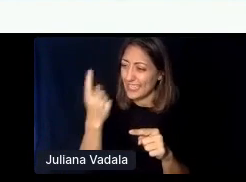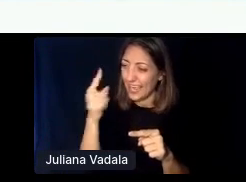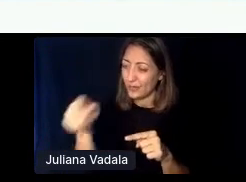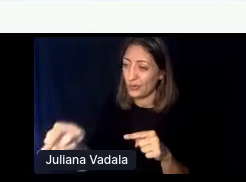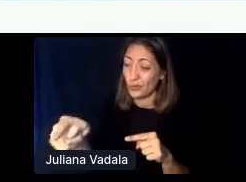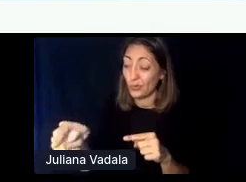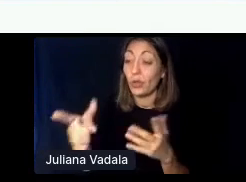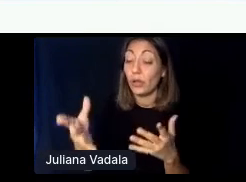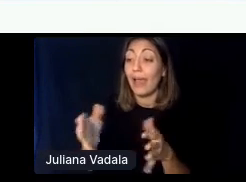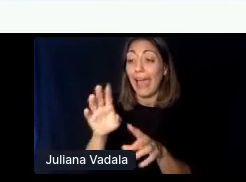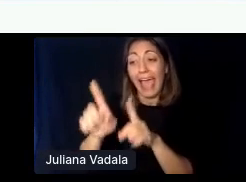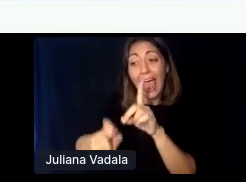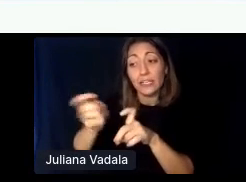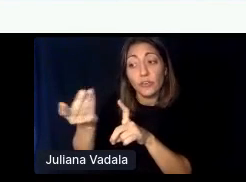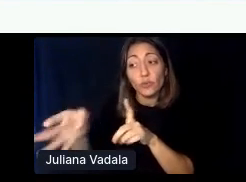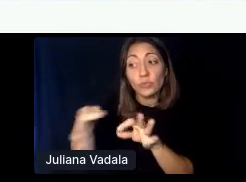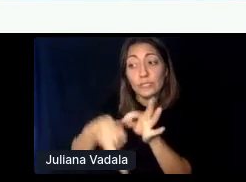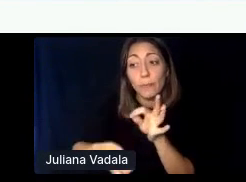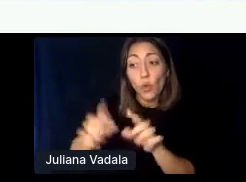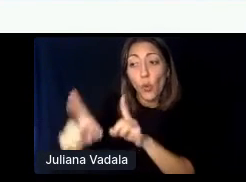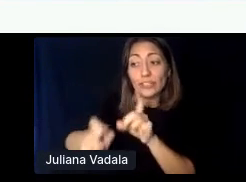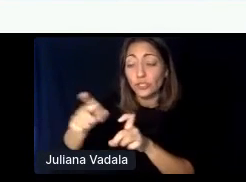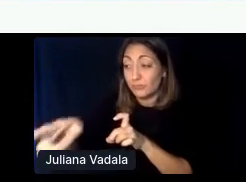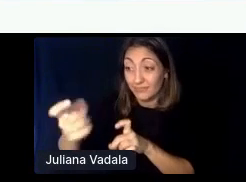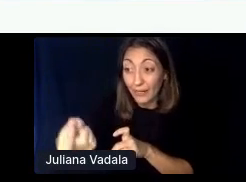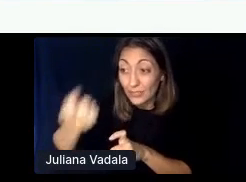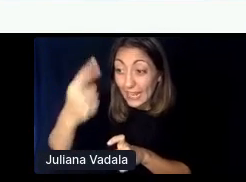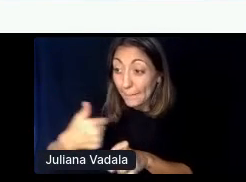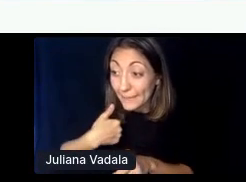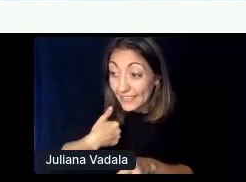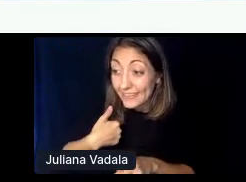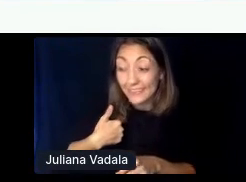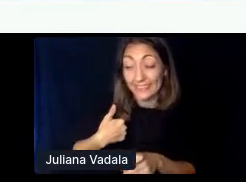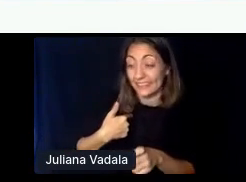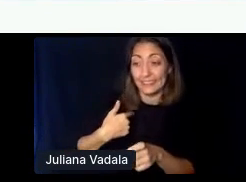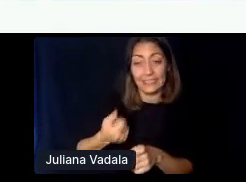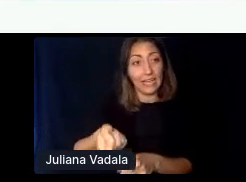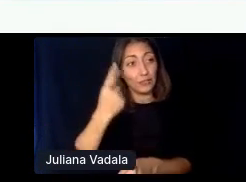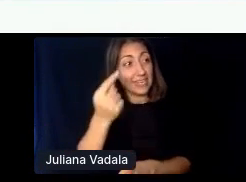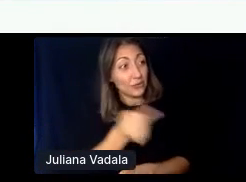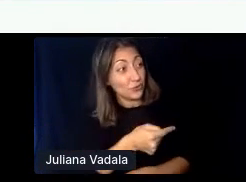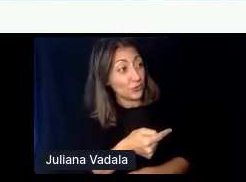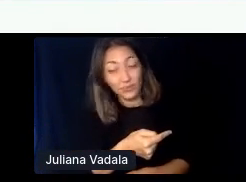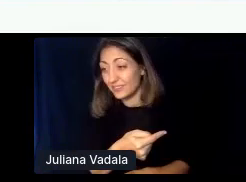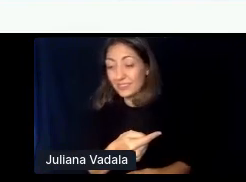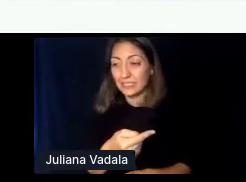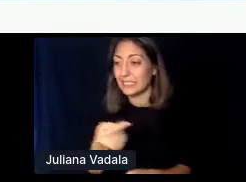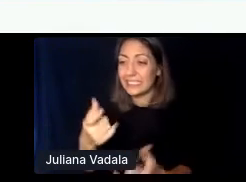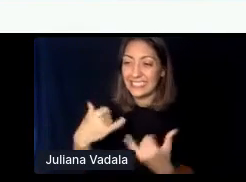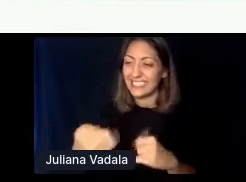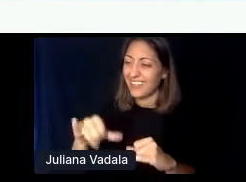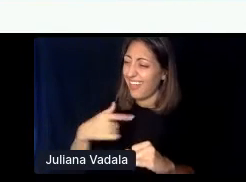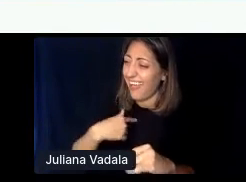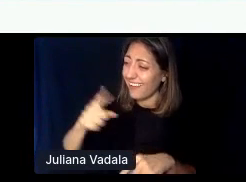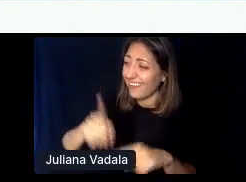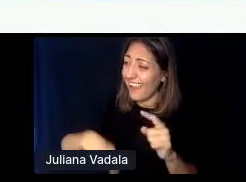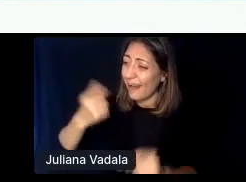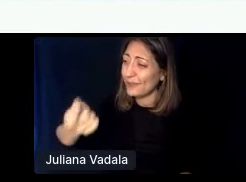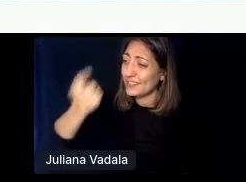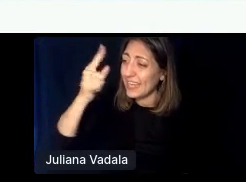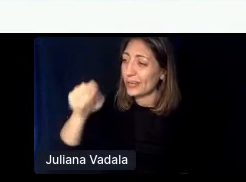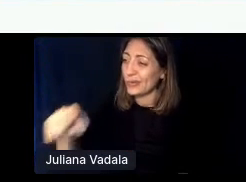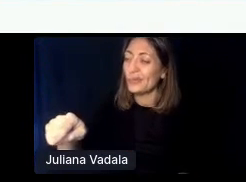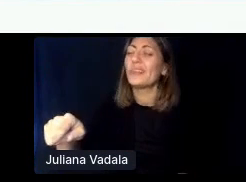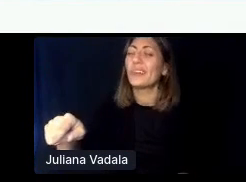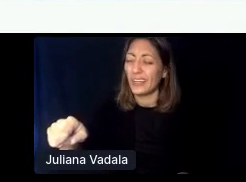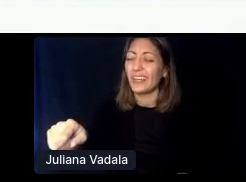can understand them a little bit better, but you're still unable to understand their response. You offer to find someone